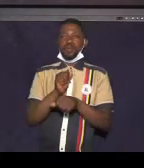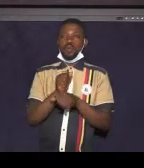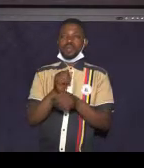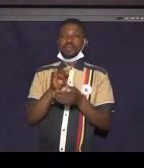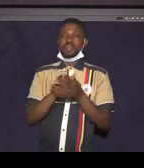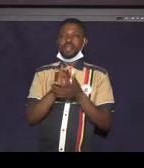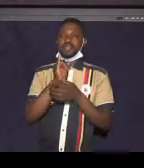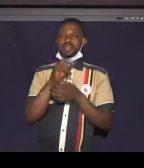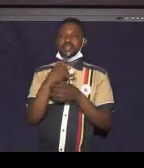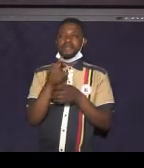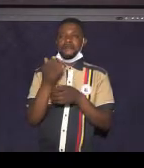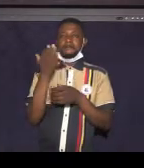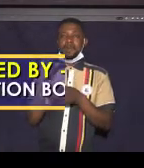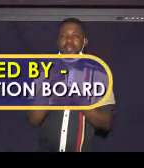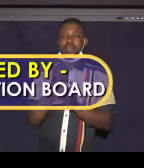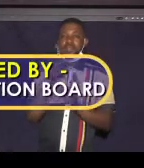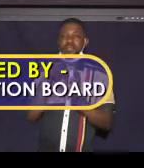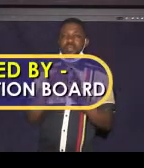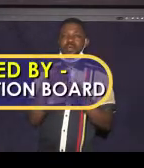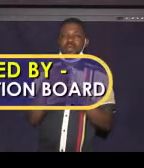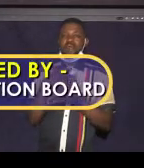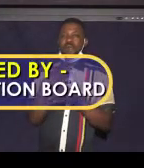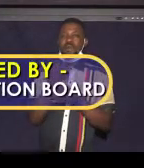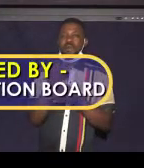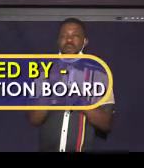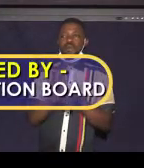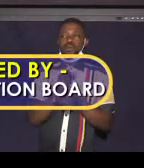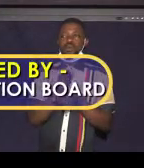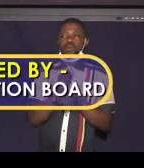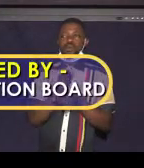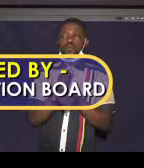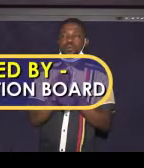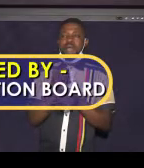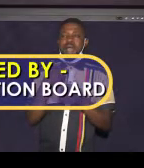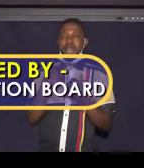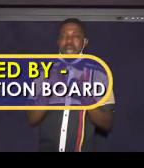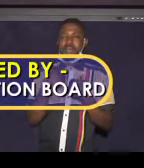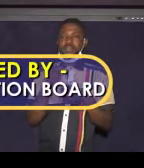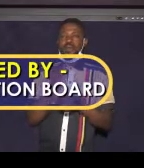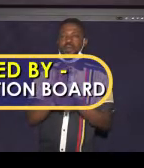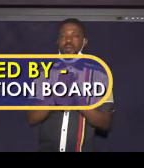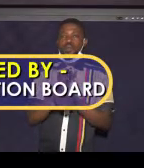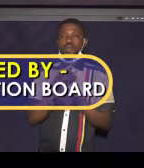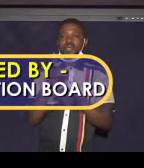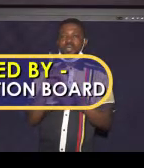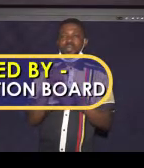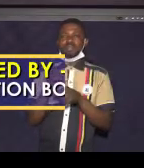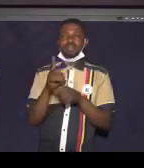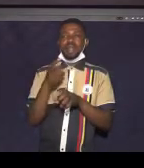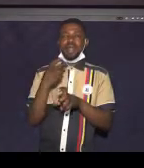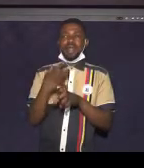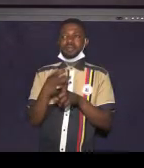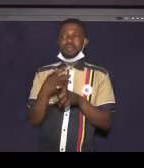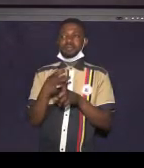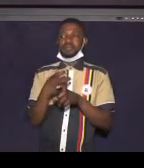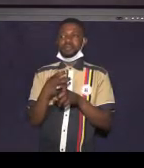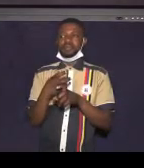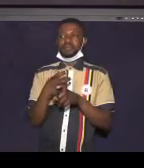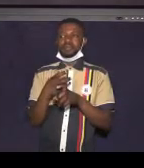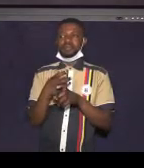That is the past participle form of work. Has worked. He has worked hard.